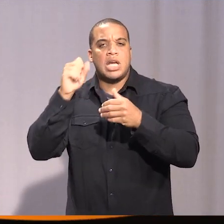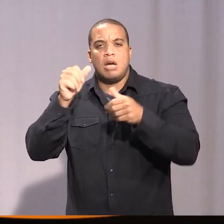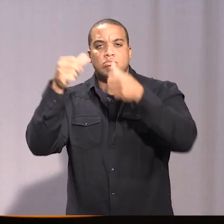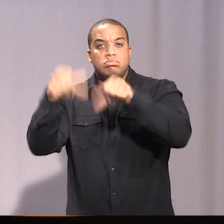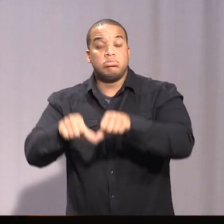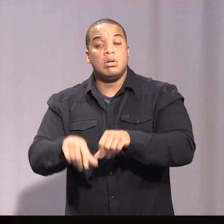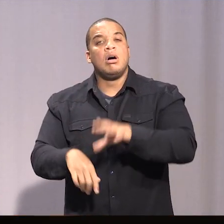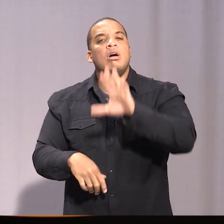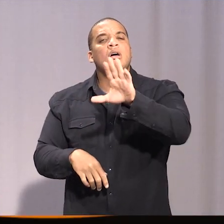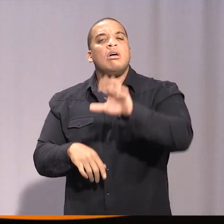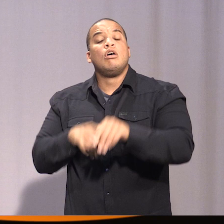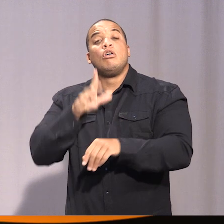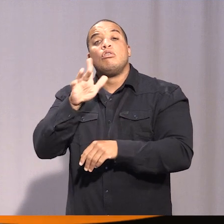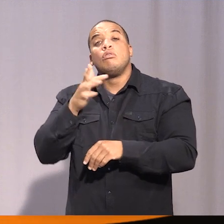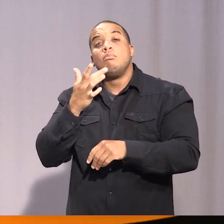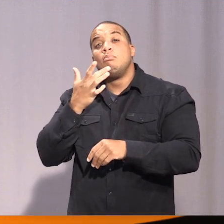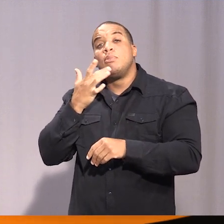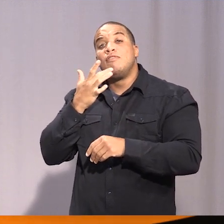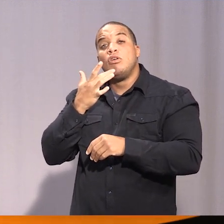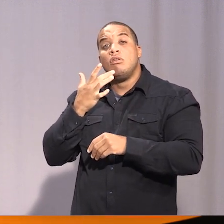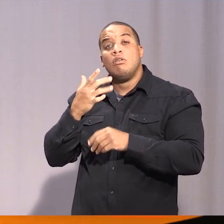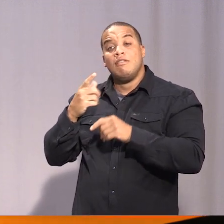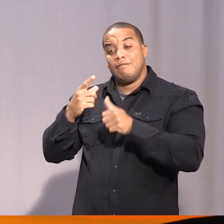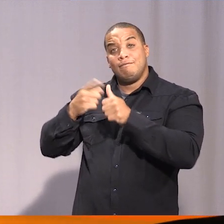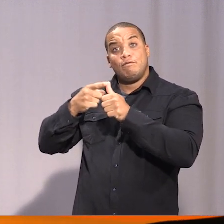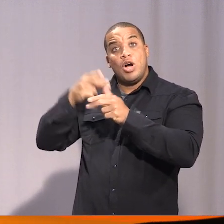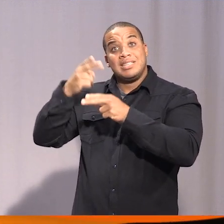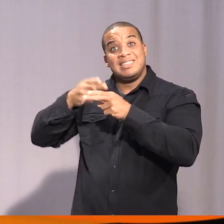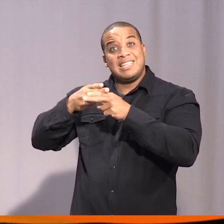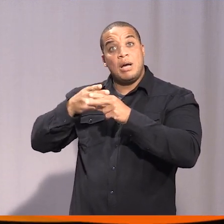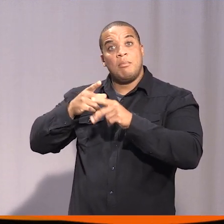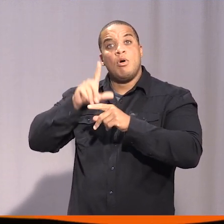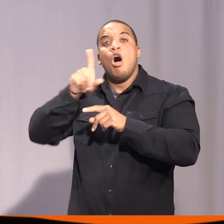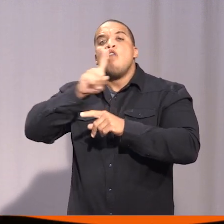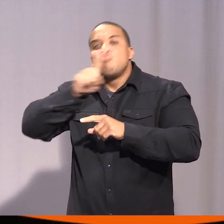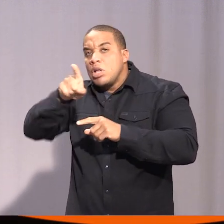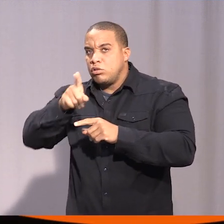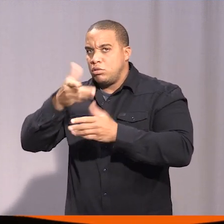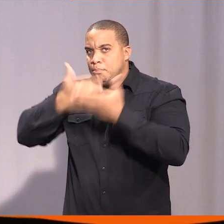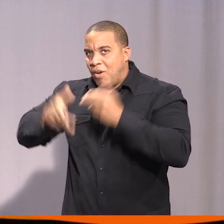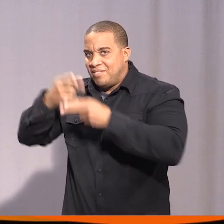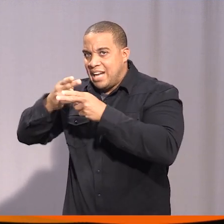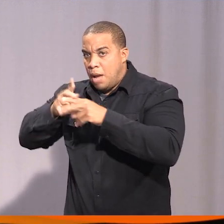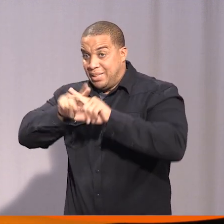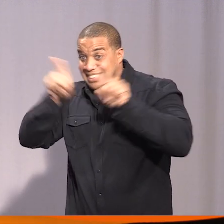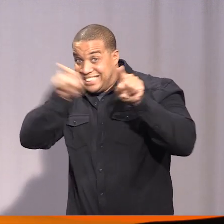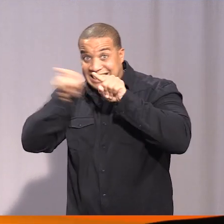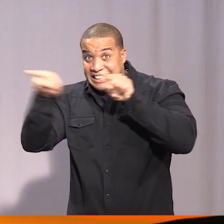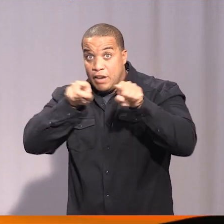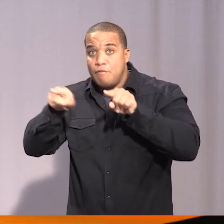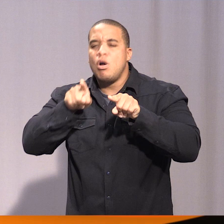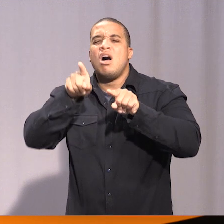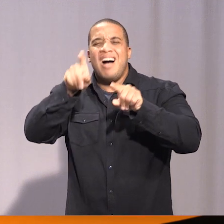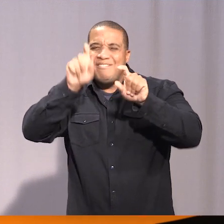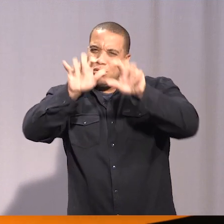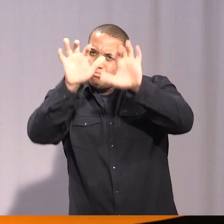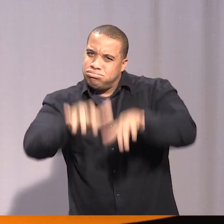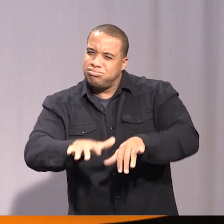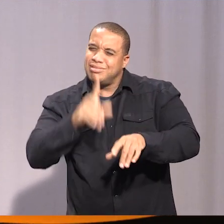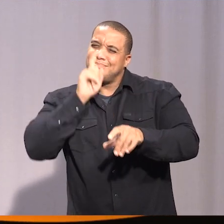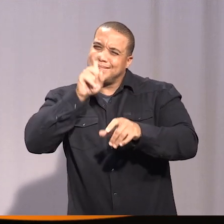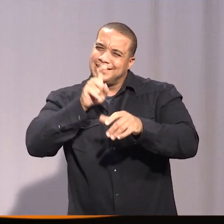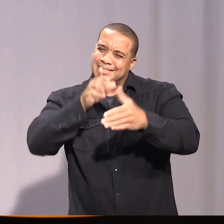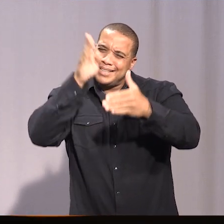Lastly, if your preferred first name is different from your legal first name, please feel free to write that here down at